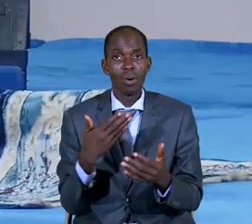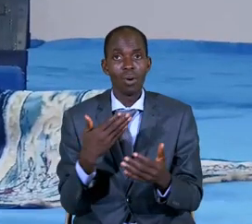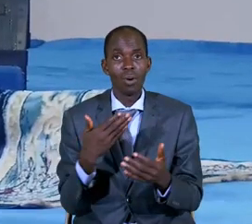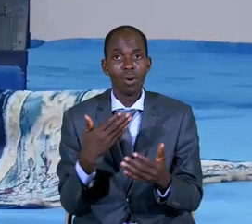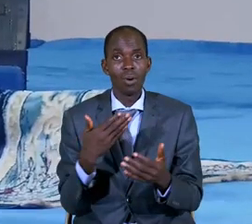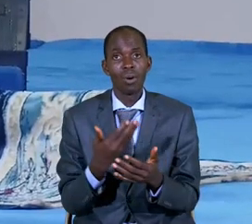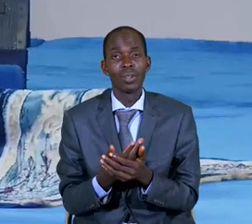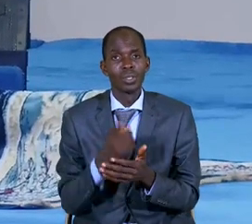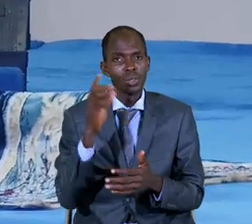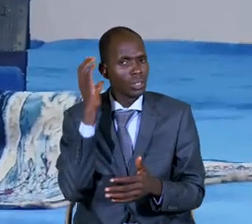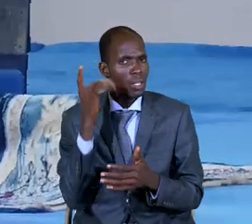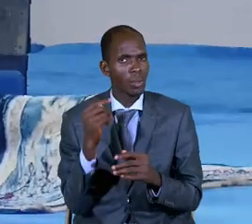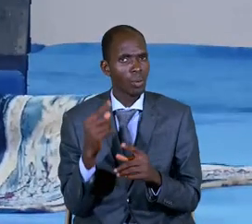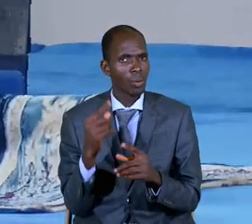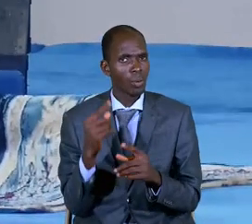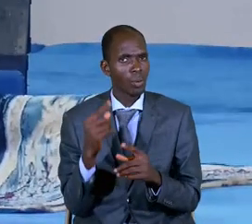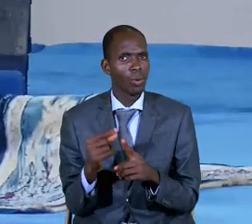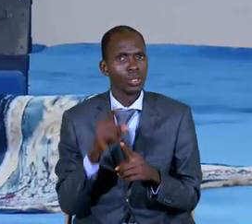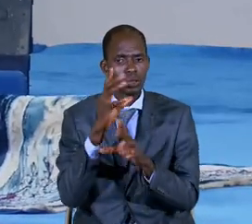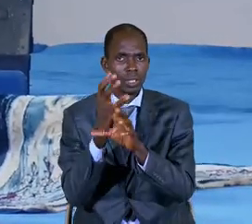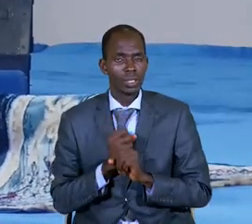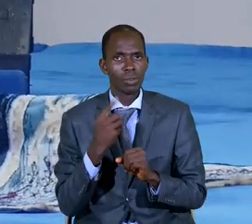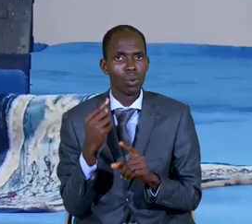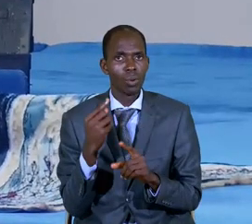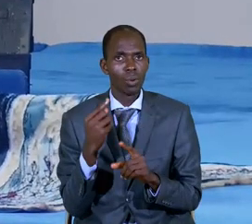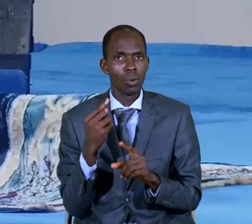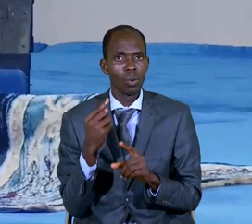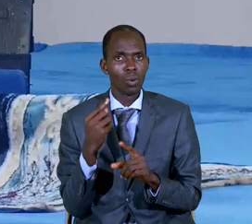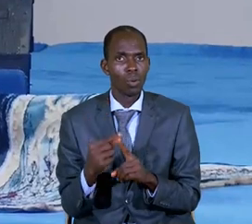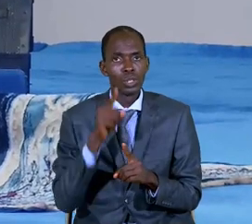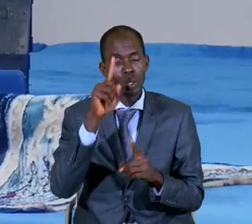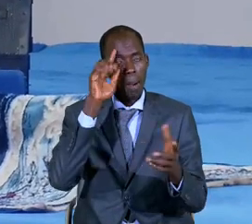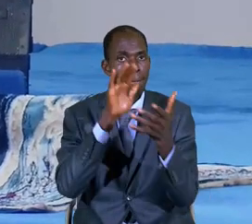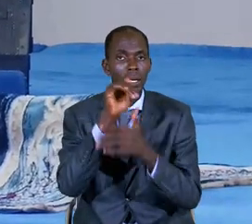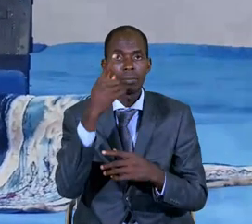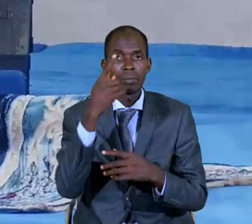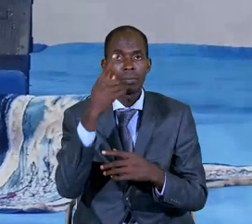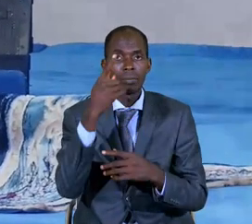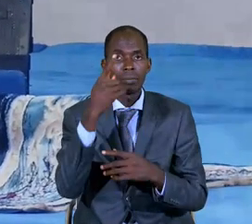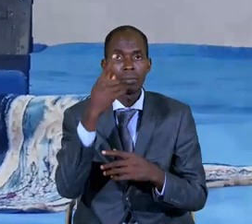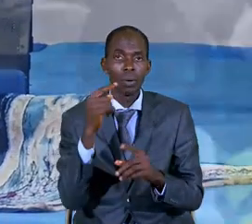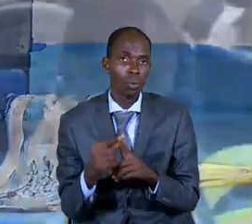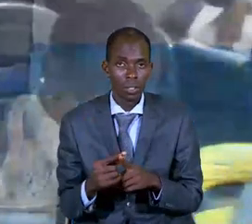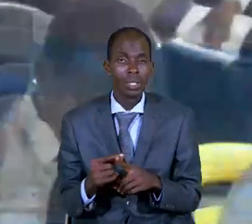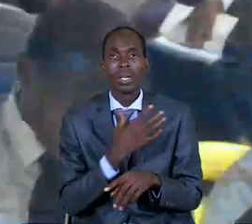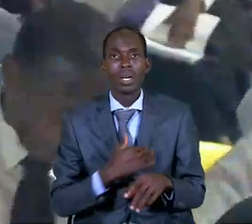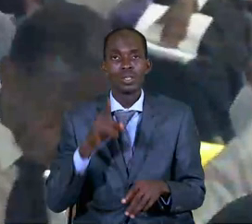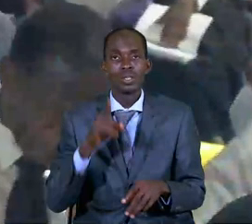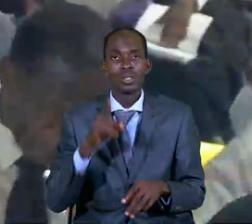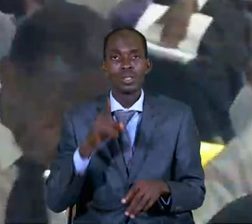hear the word, you receive the word, you believe the word, and you